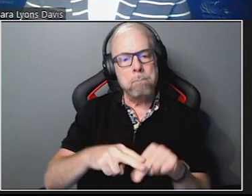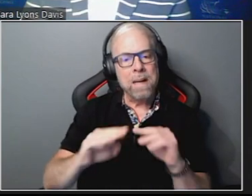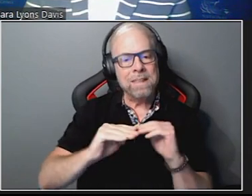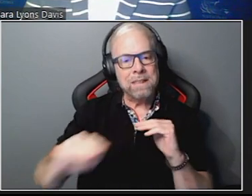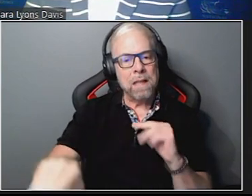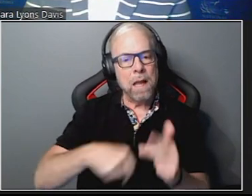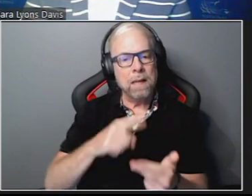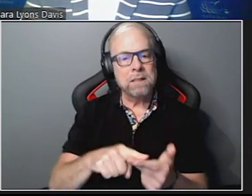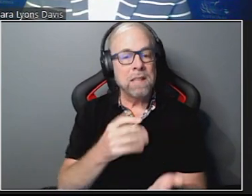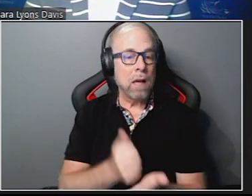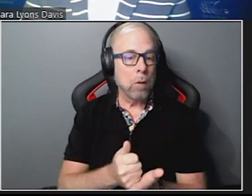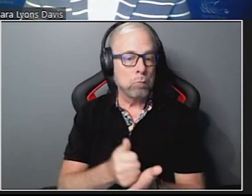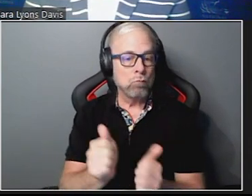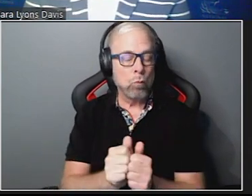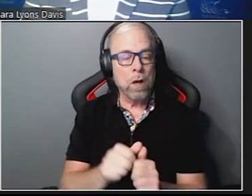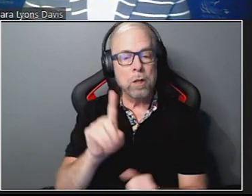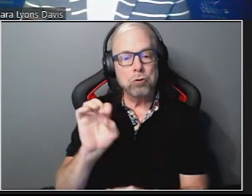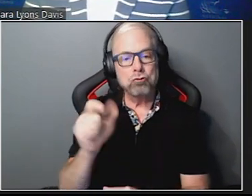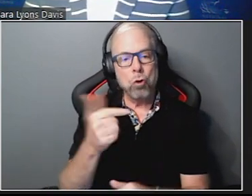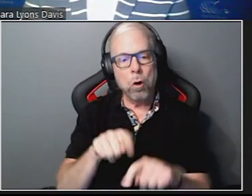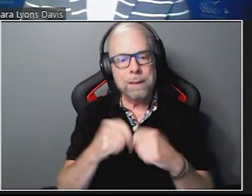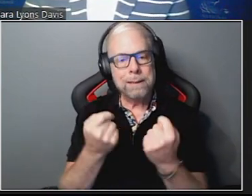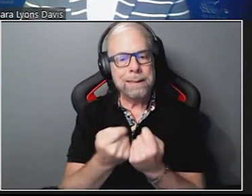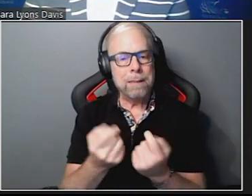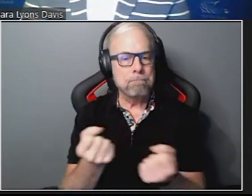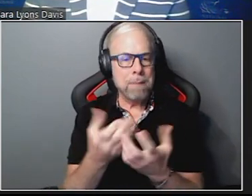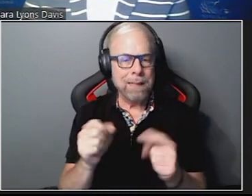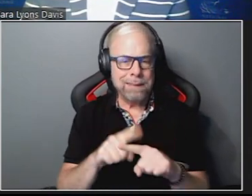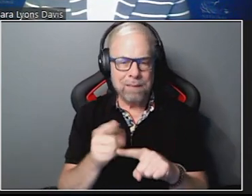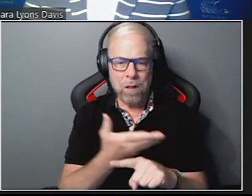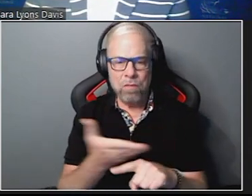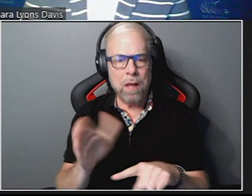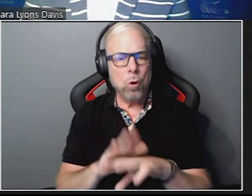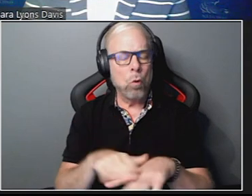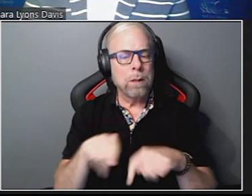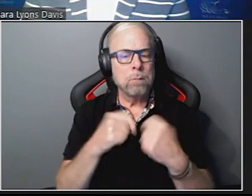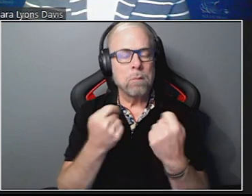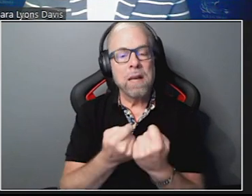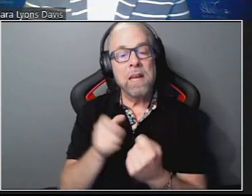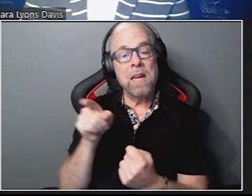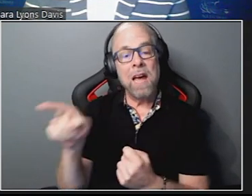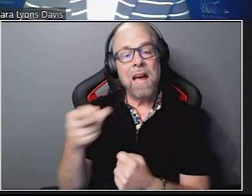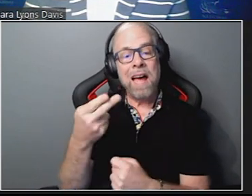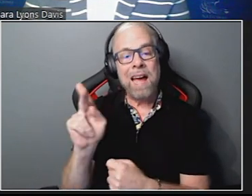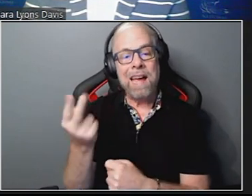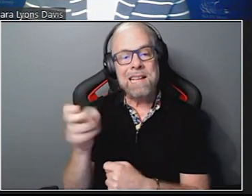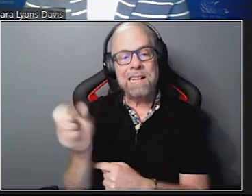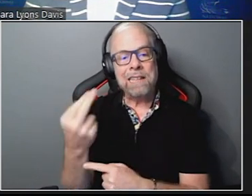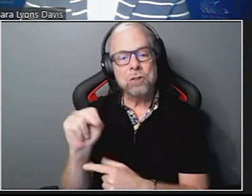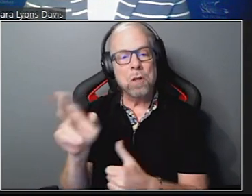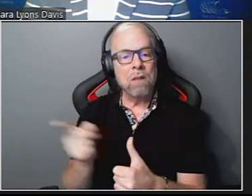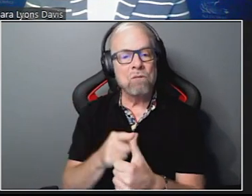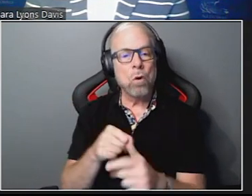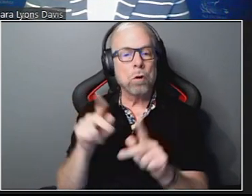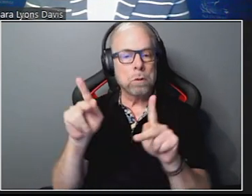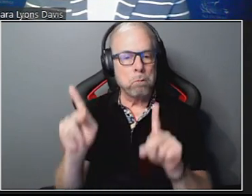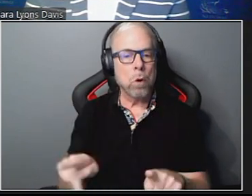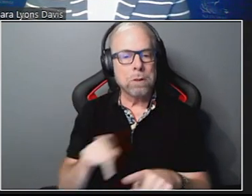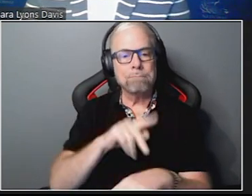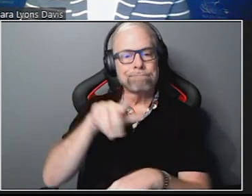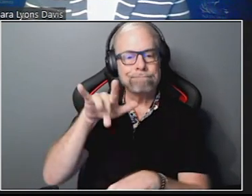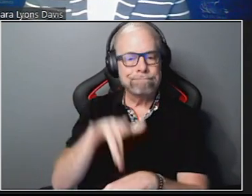on the expeditions. Henson was the first person to reach the pole and responsible for planting the American